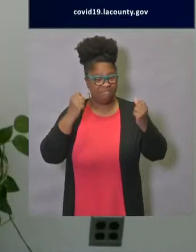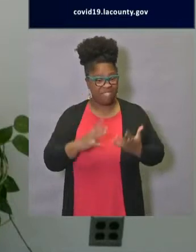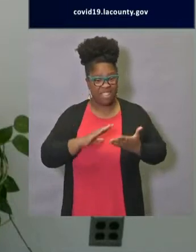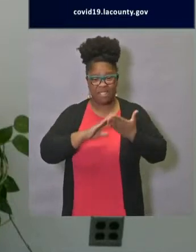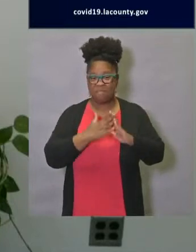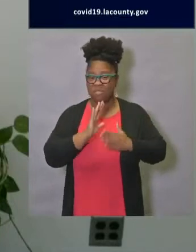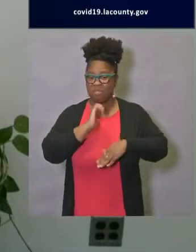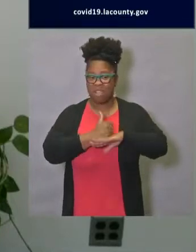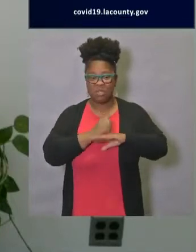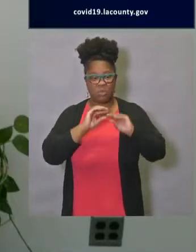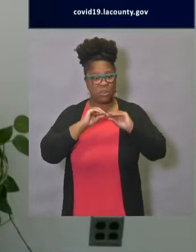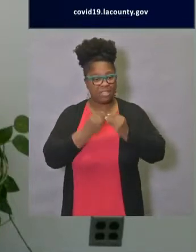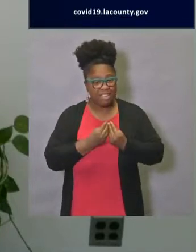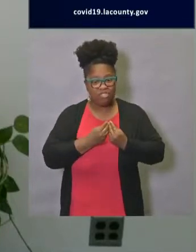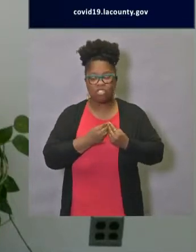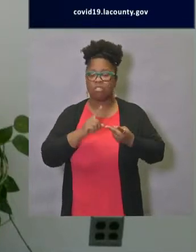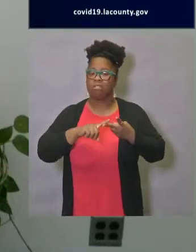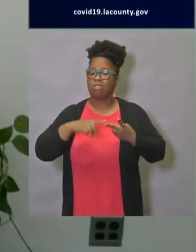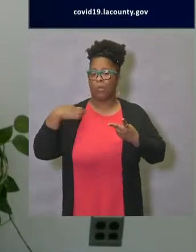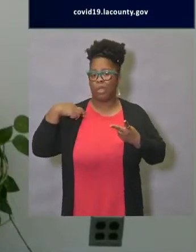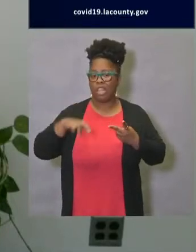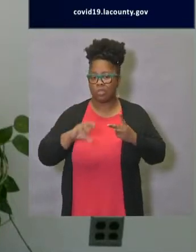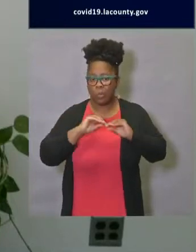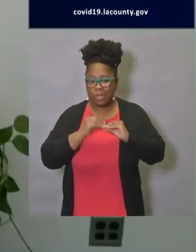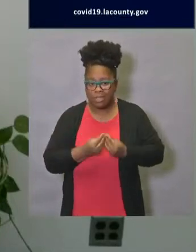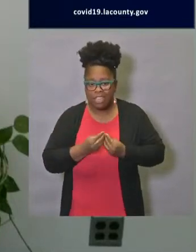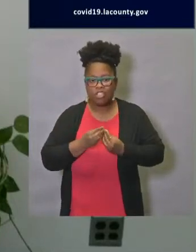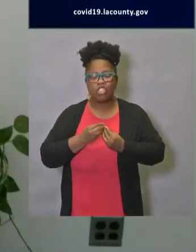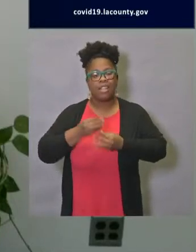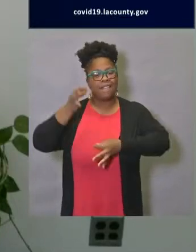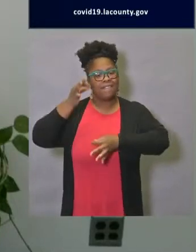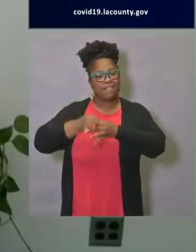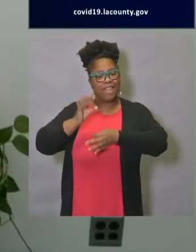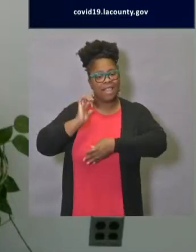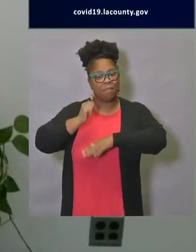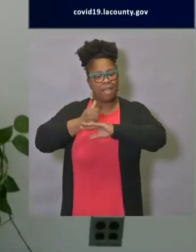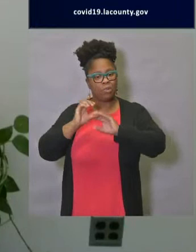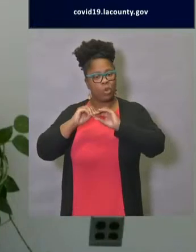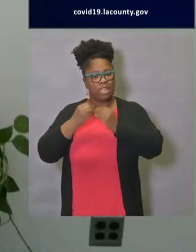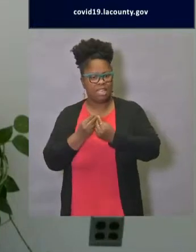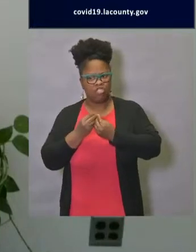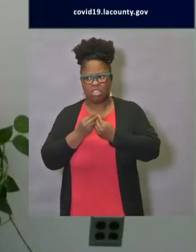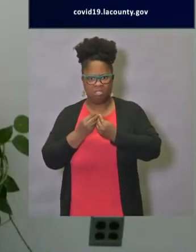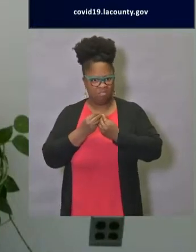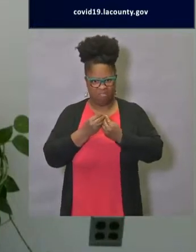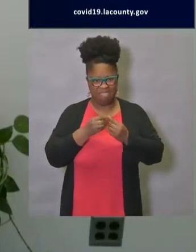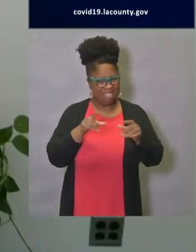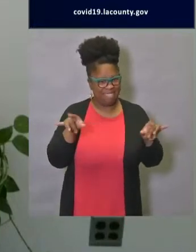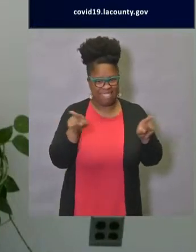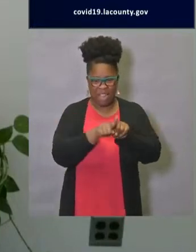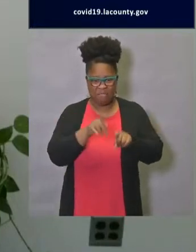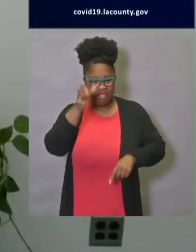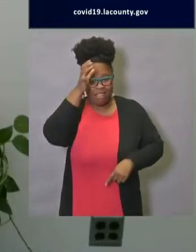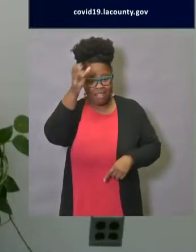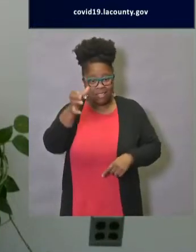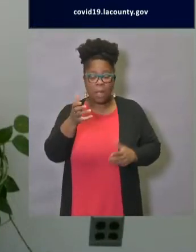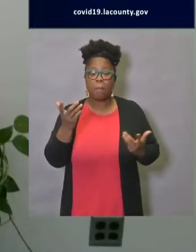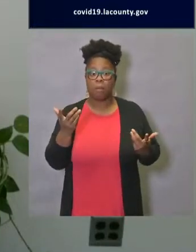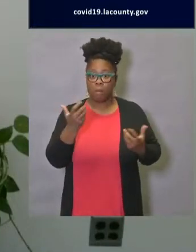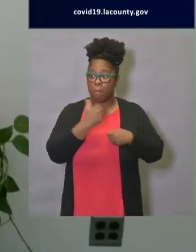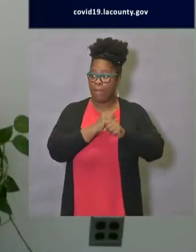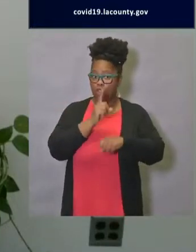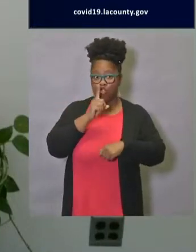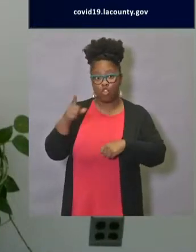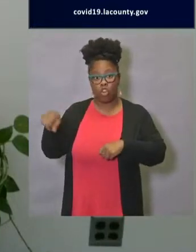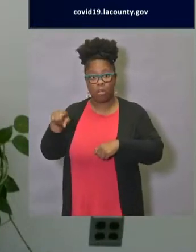community-based organizations, religious organizations, faith-based organizations that are doing the same, making sure that the people who really